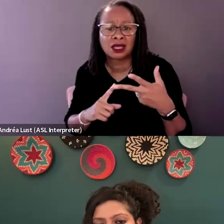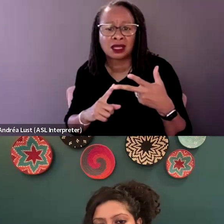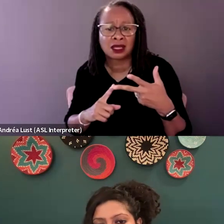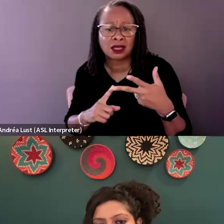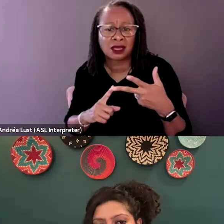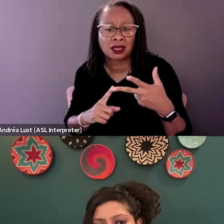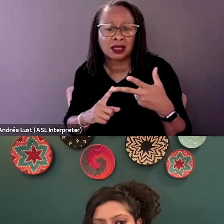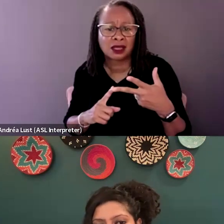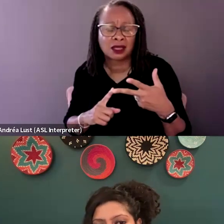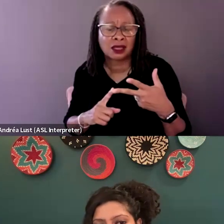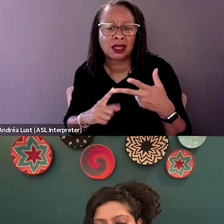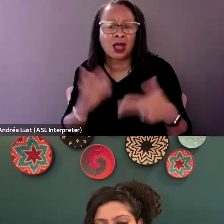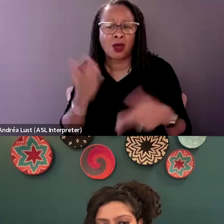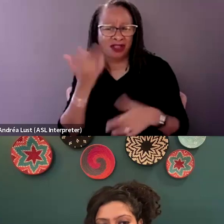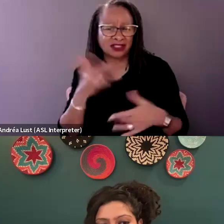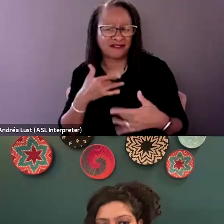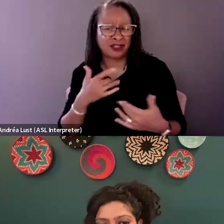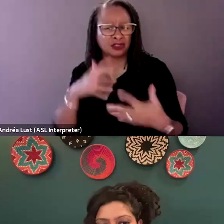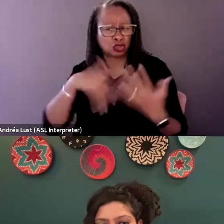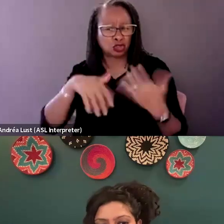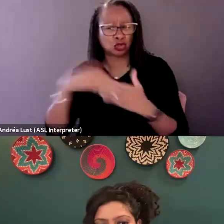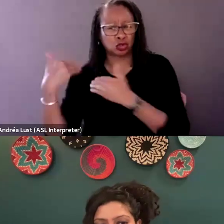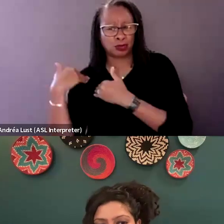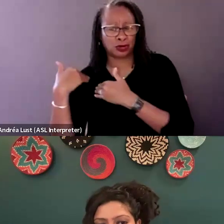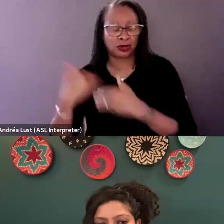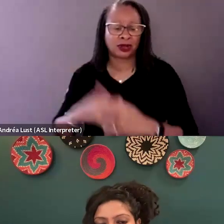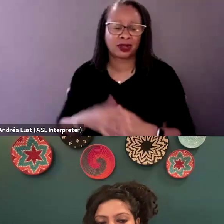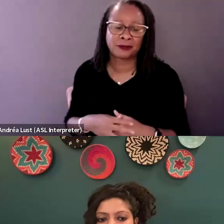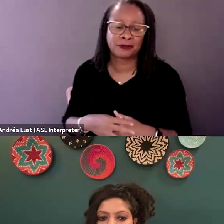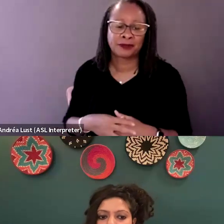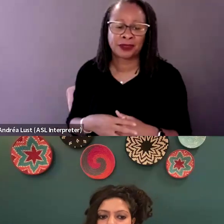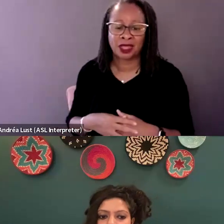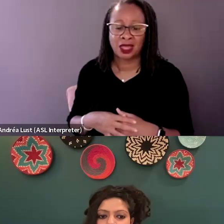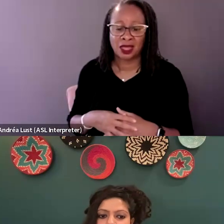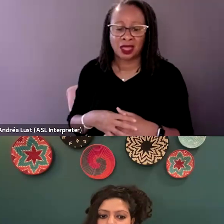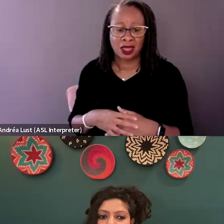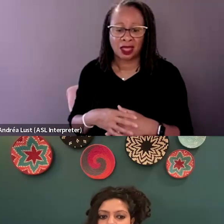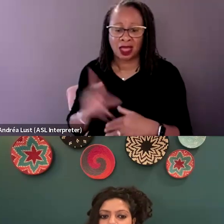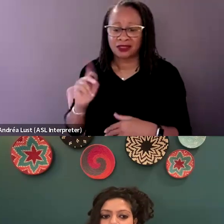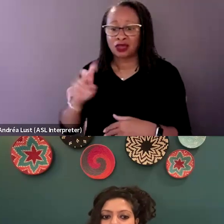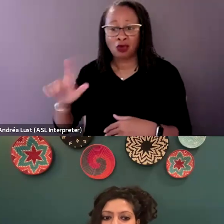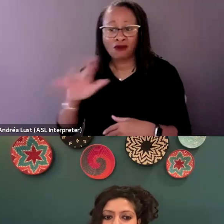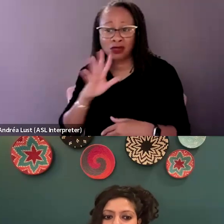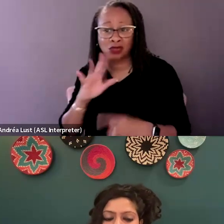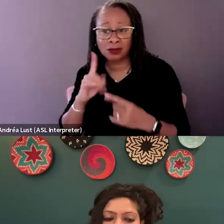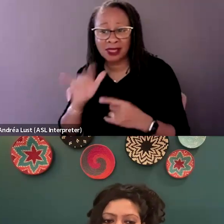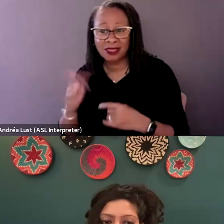equity. So it wasn't like I was getting different chunks and cobbling